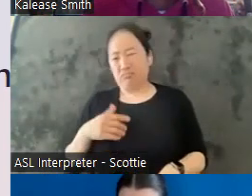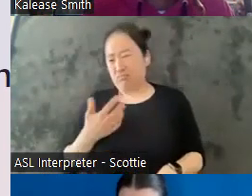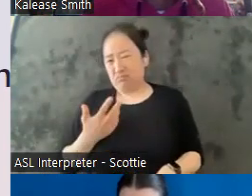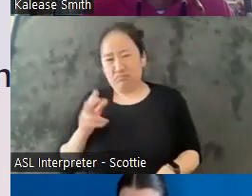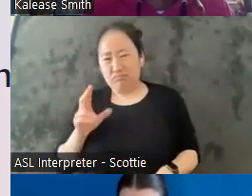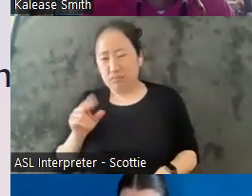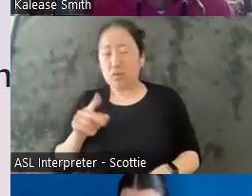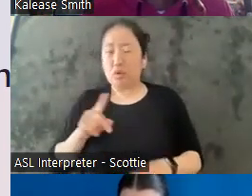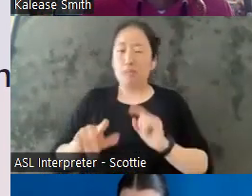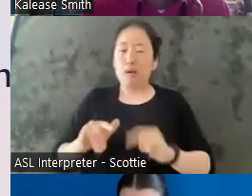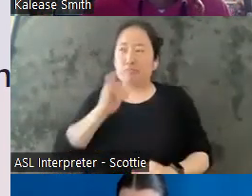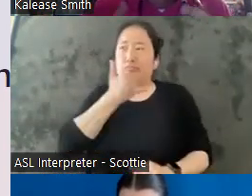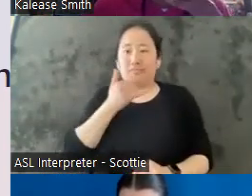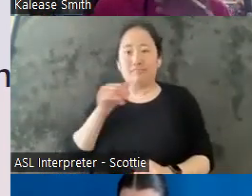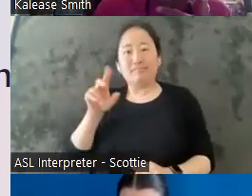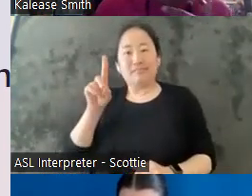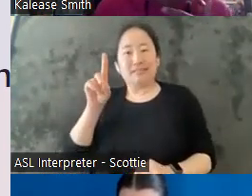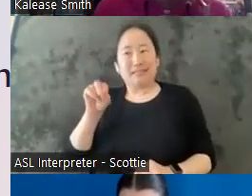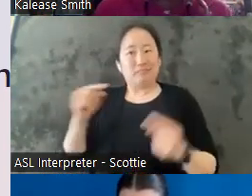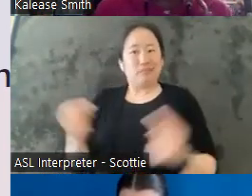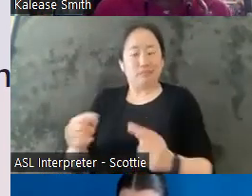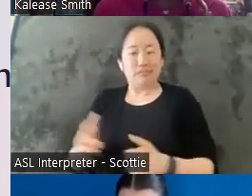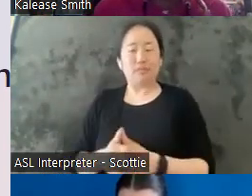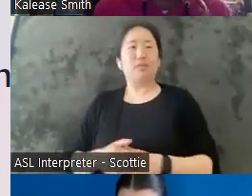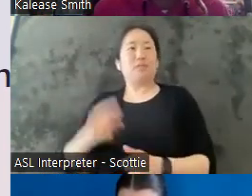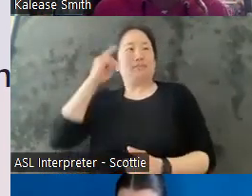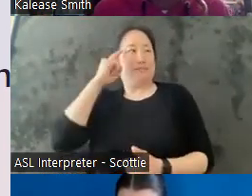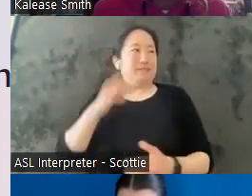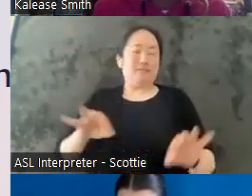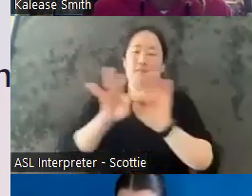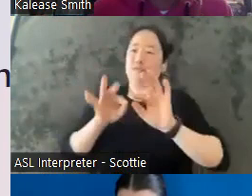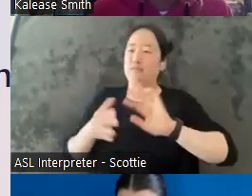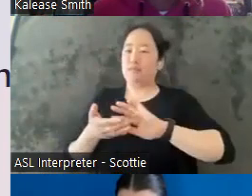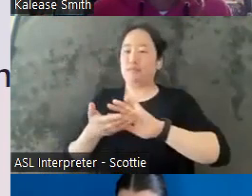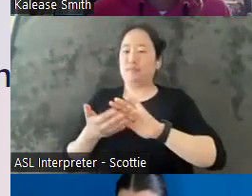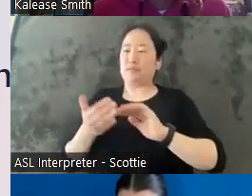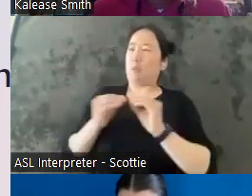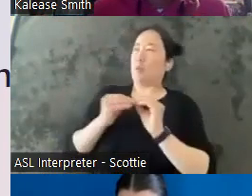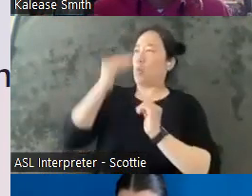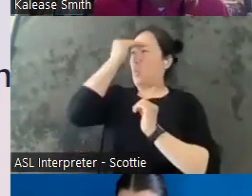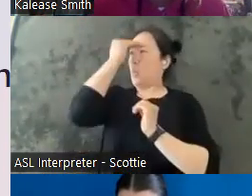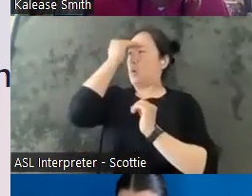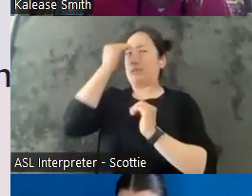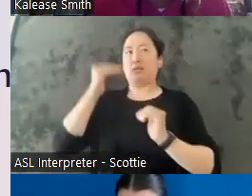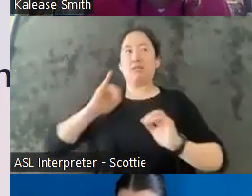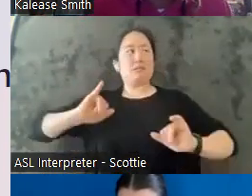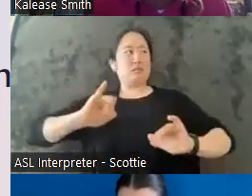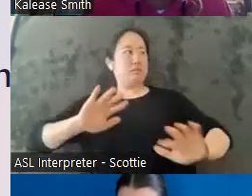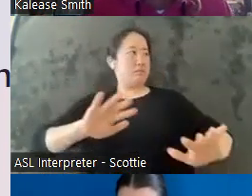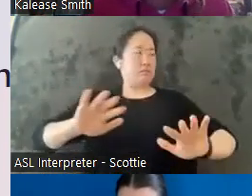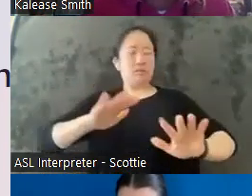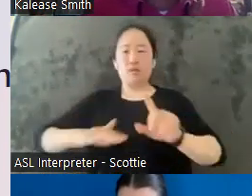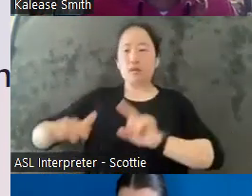causes a lot of issues for individuals. So just being more aware of our environment, of